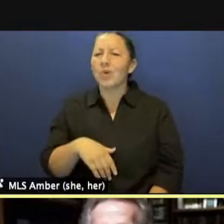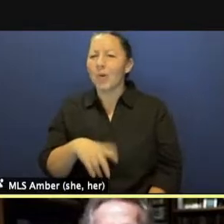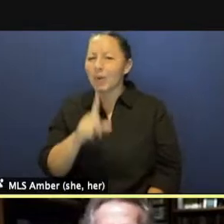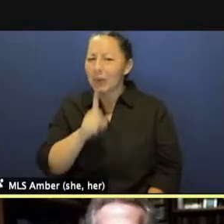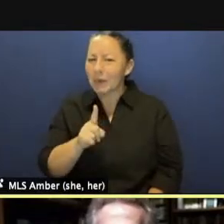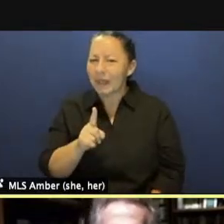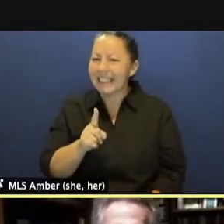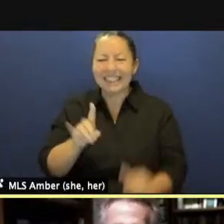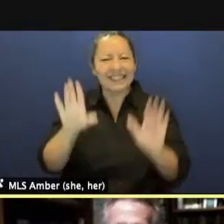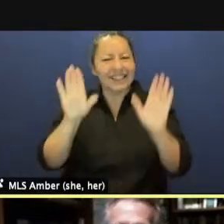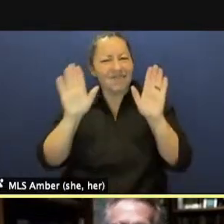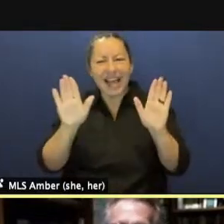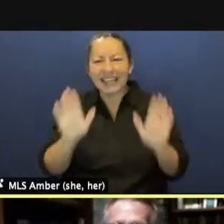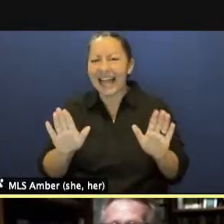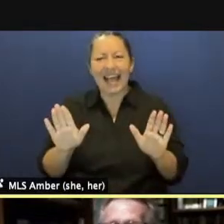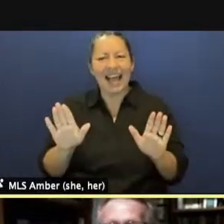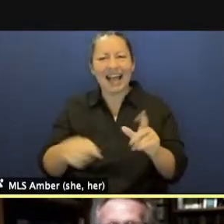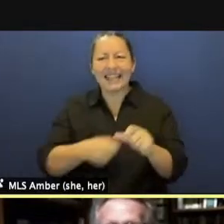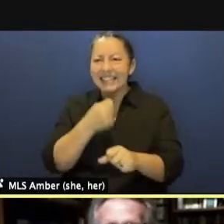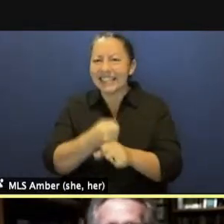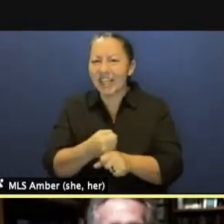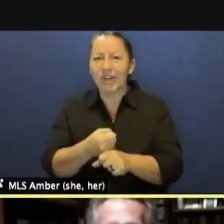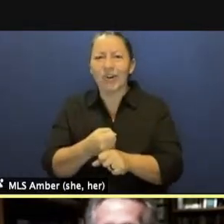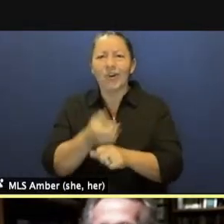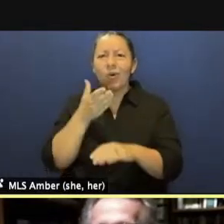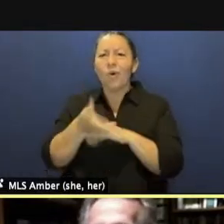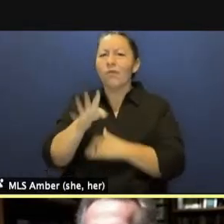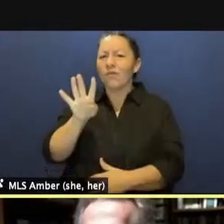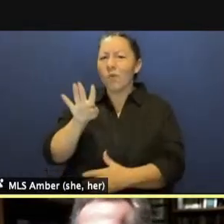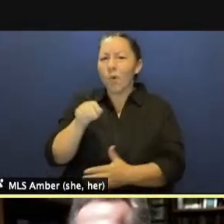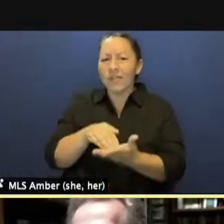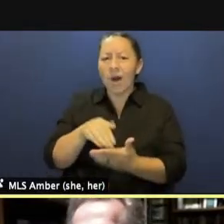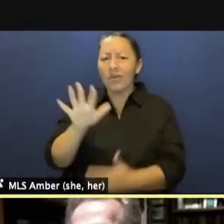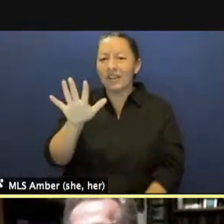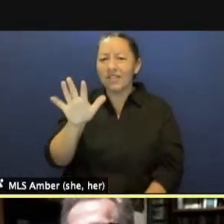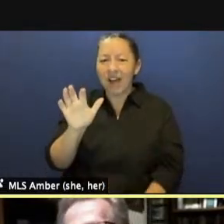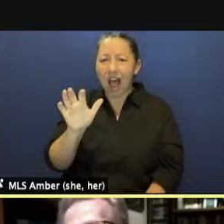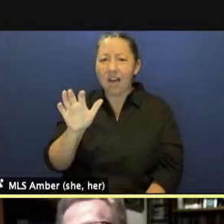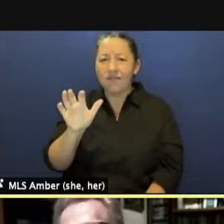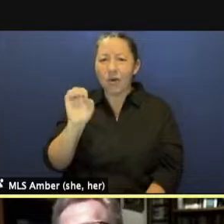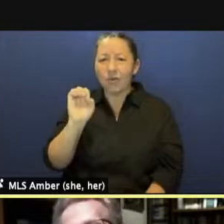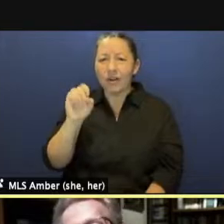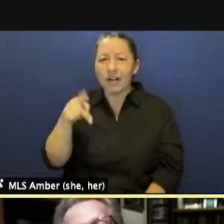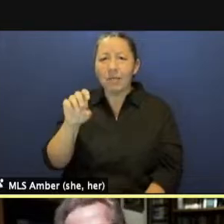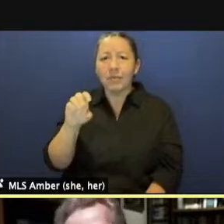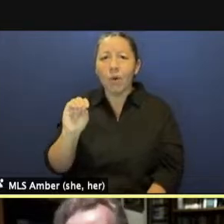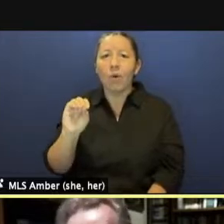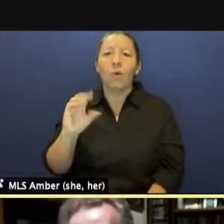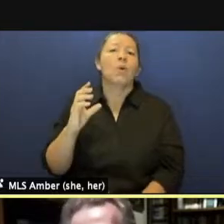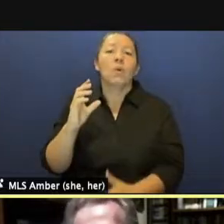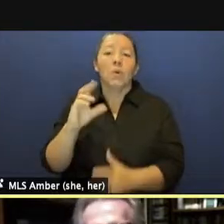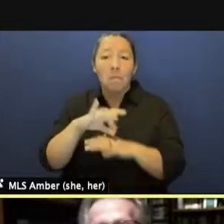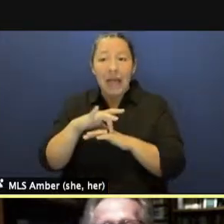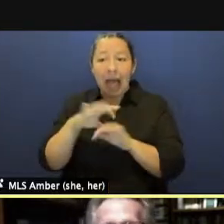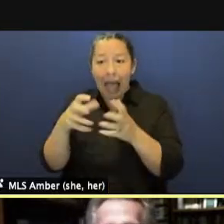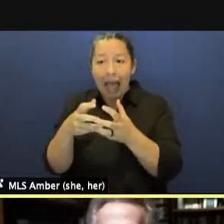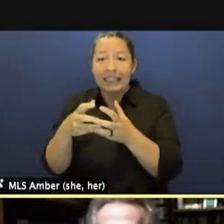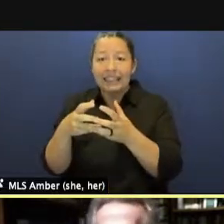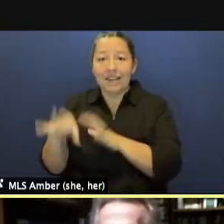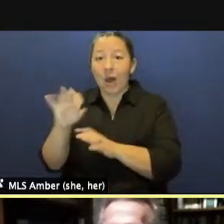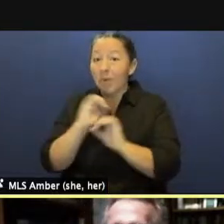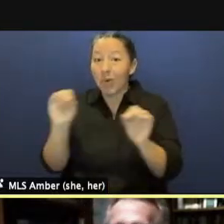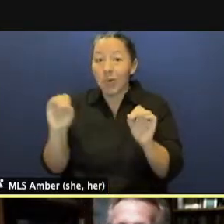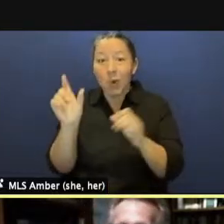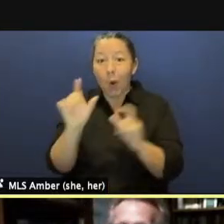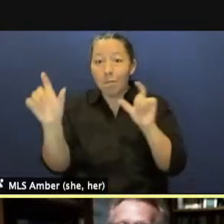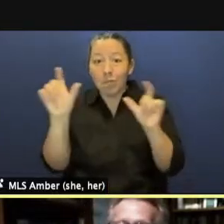been a fantastic era, you know, with over 4,500 exoplanets have been found, but no moons have yet